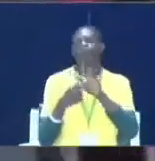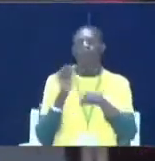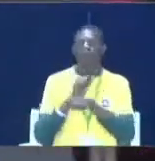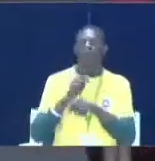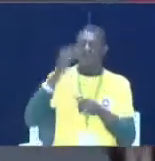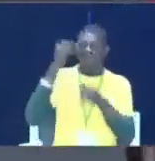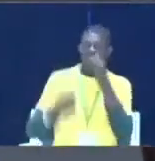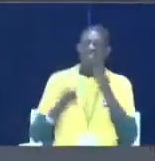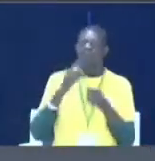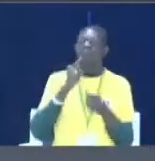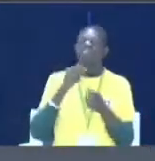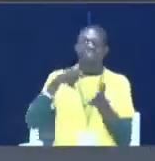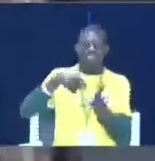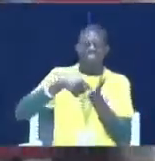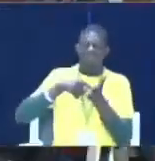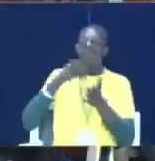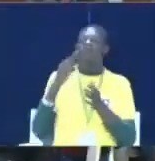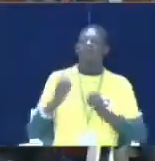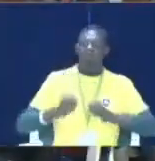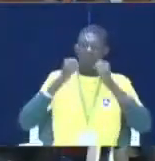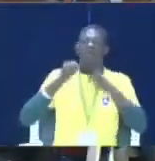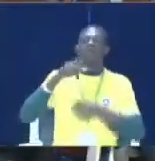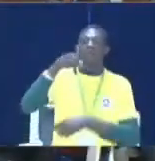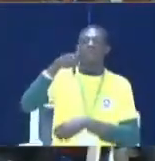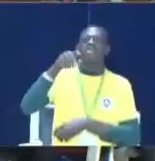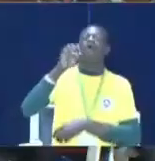demand of power. Somebody says power.